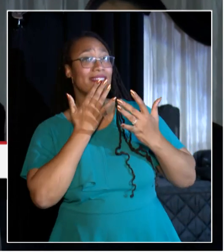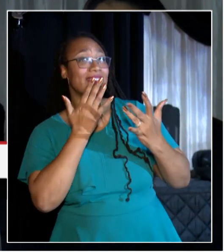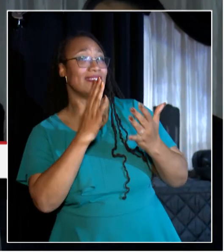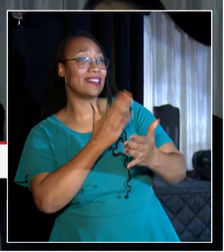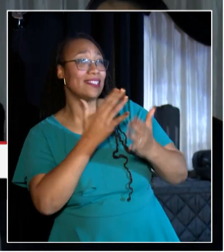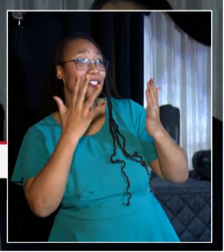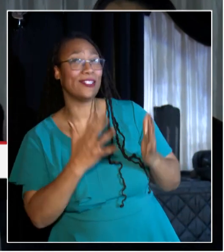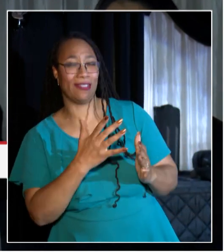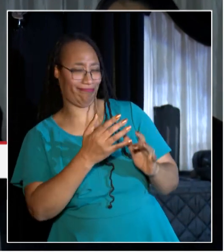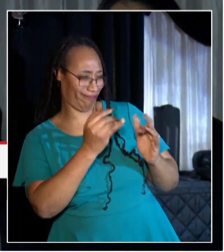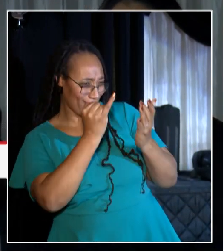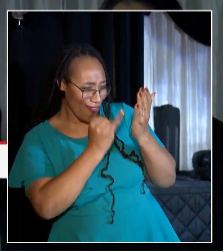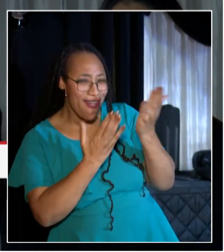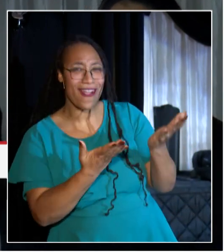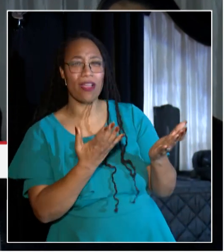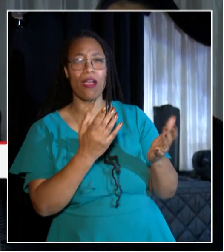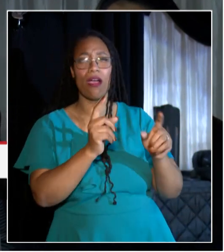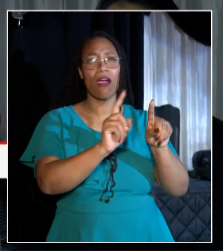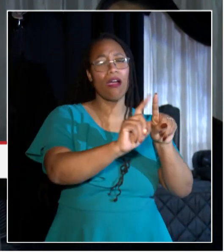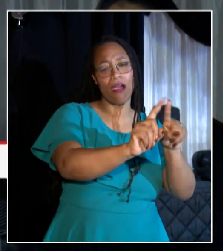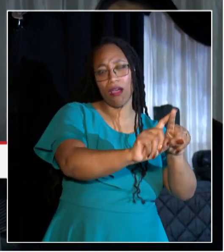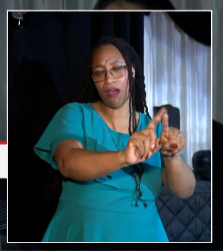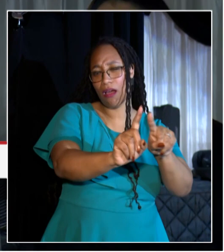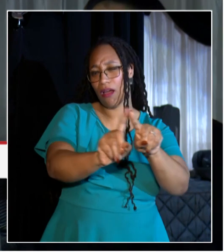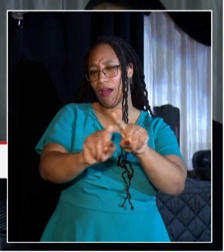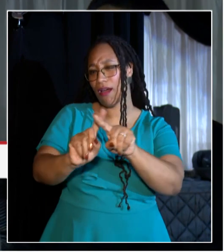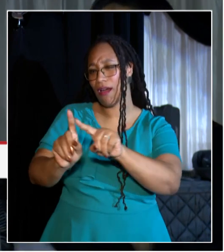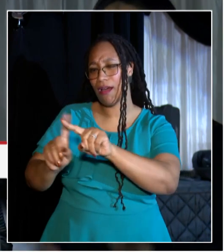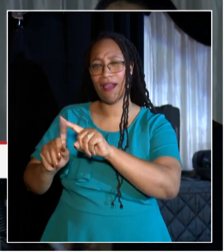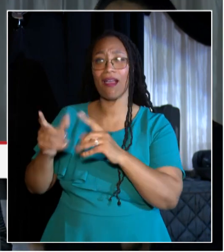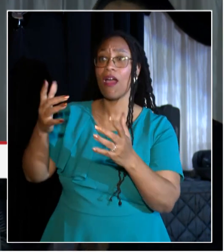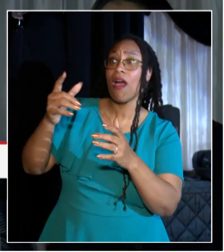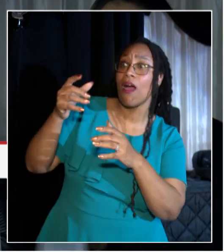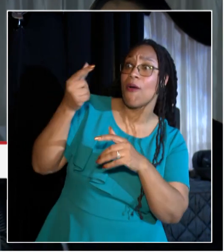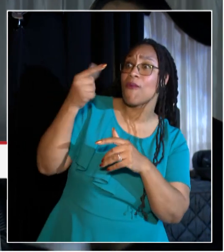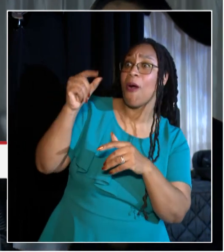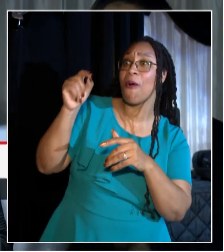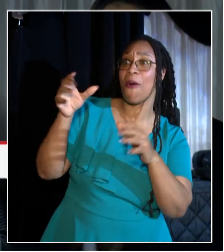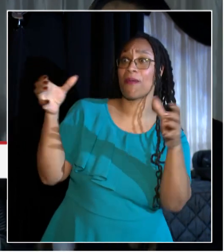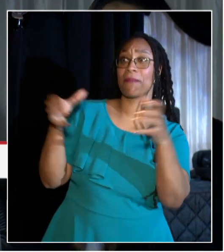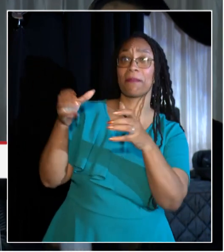we hear in go-go music, DC's own.